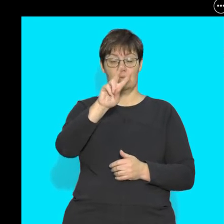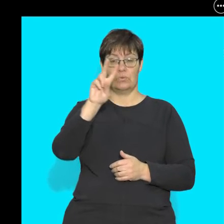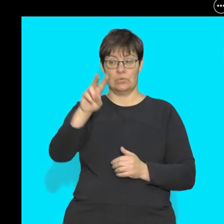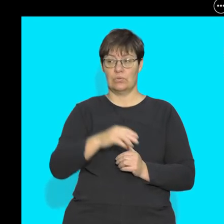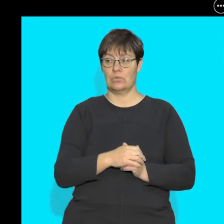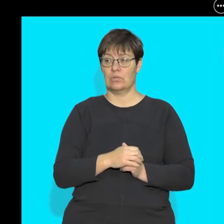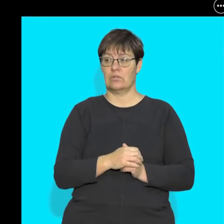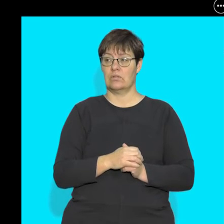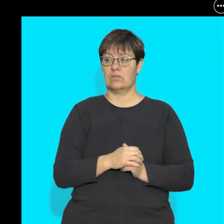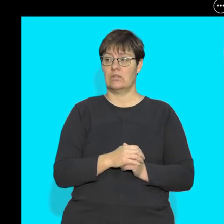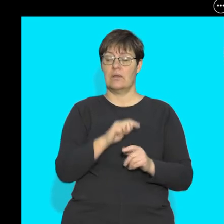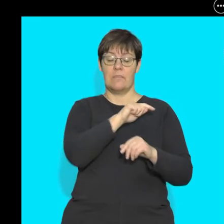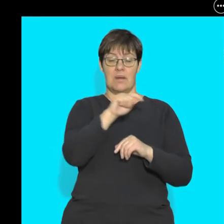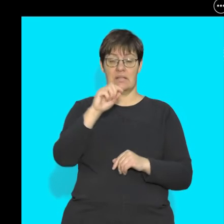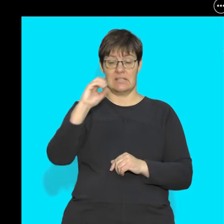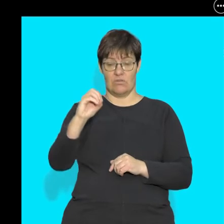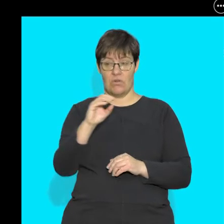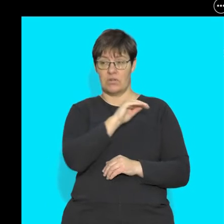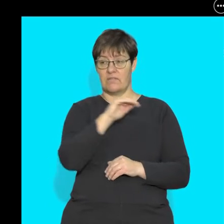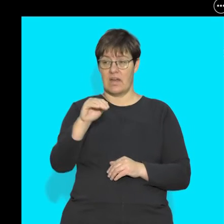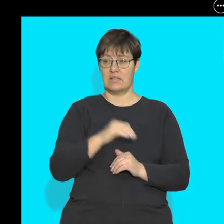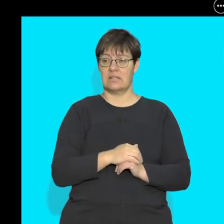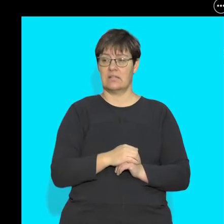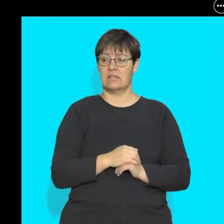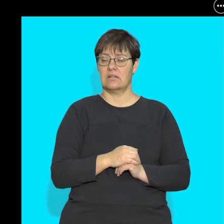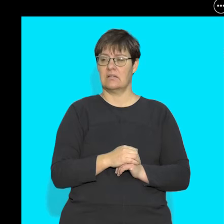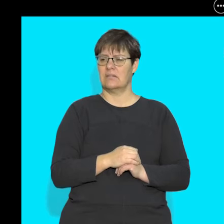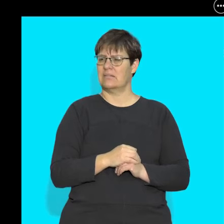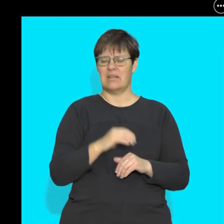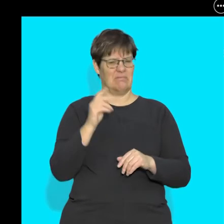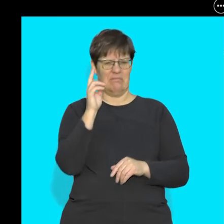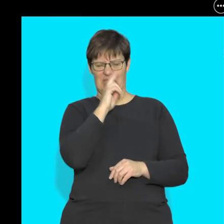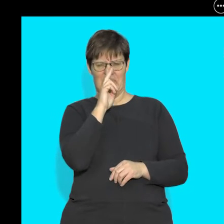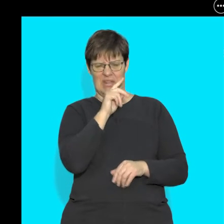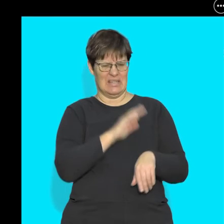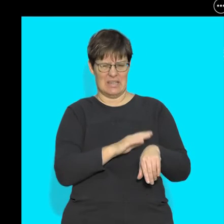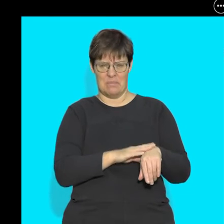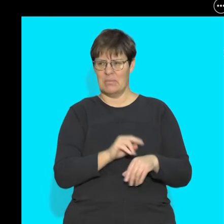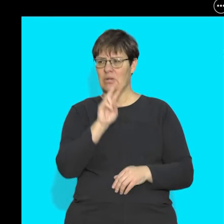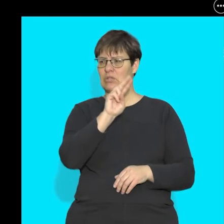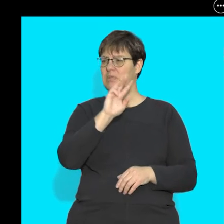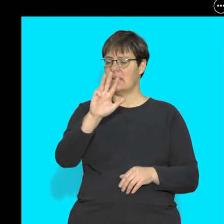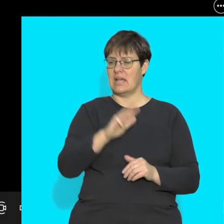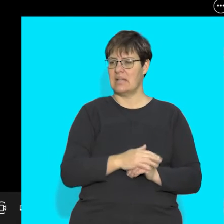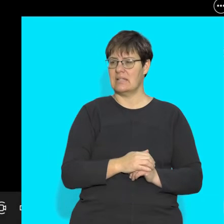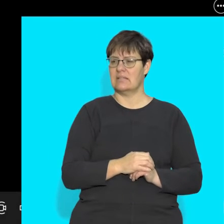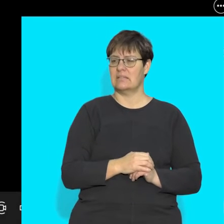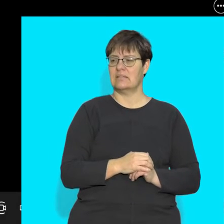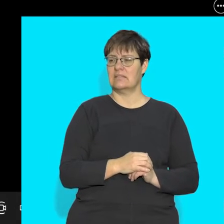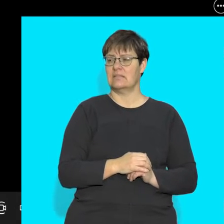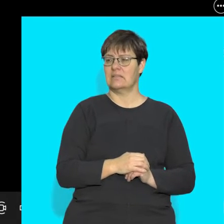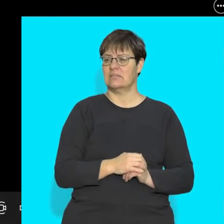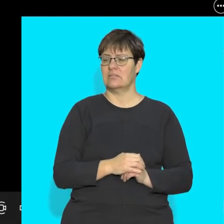72,22 minus 0 divided by, it's a very funny time, but that's okay, we'll take